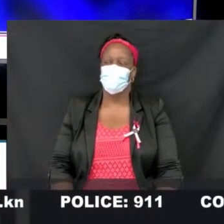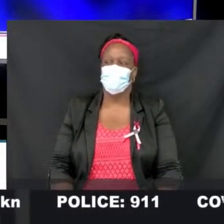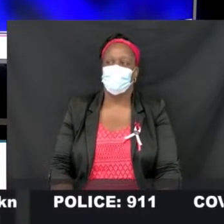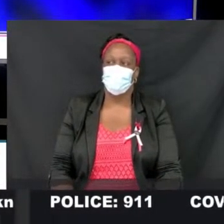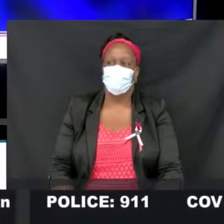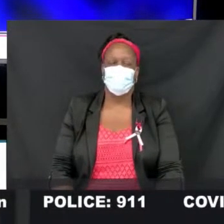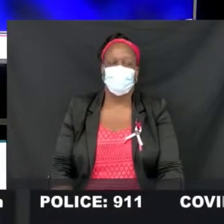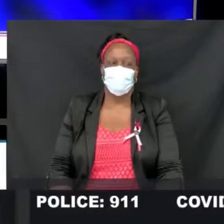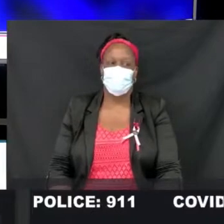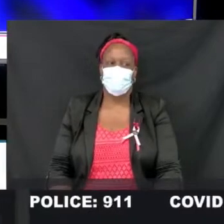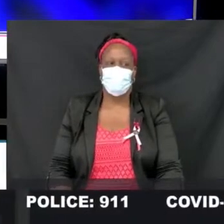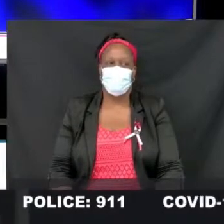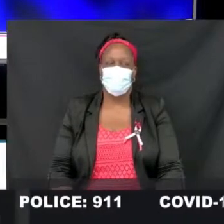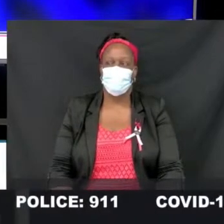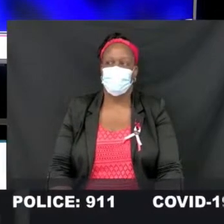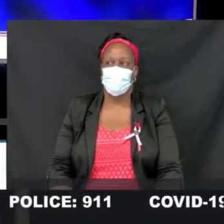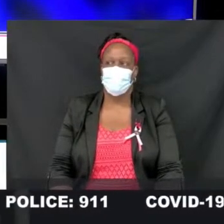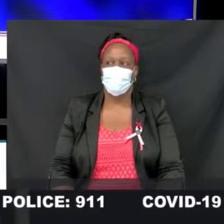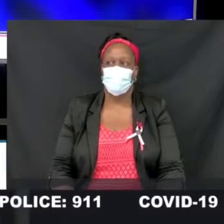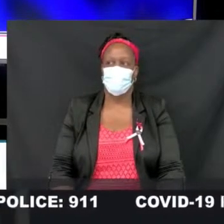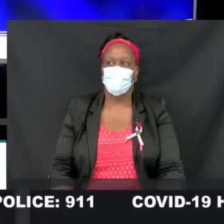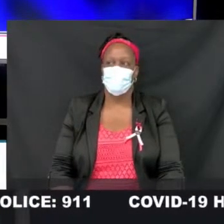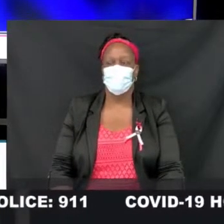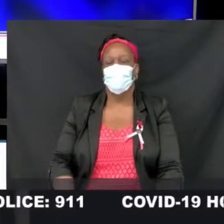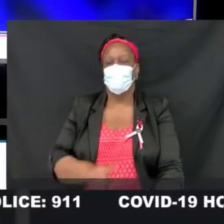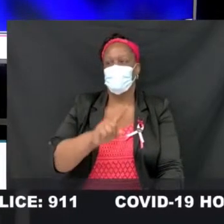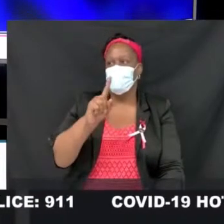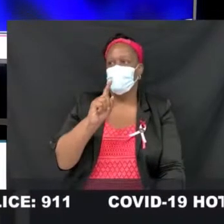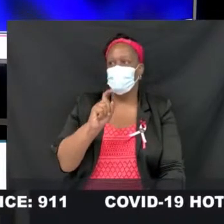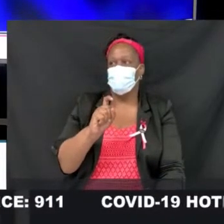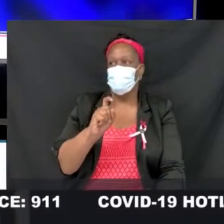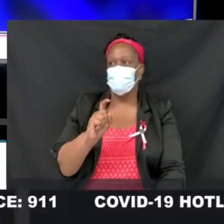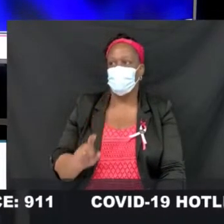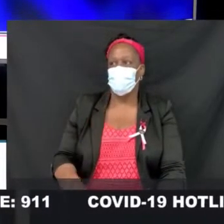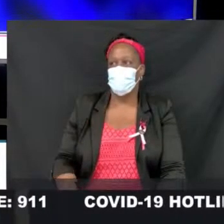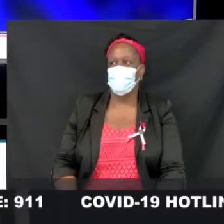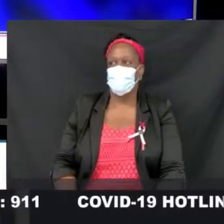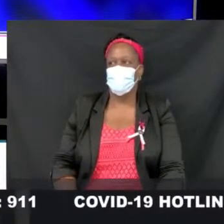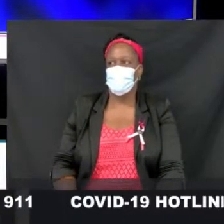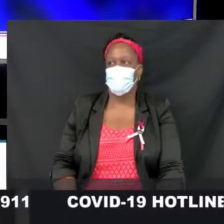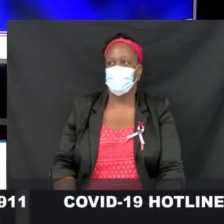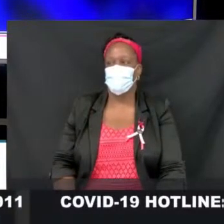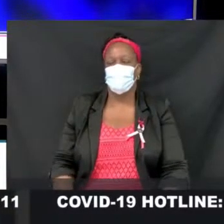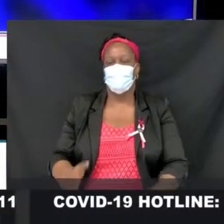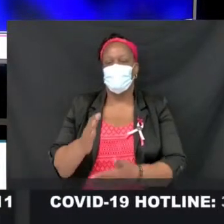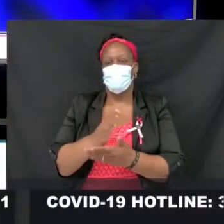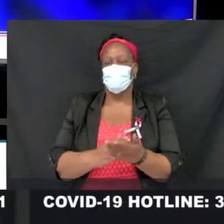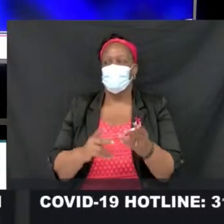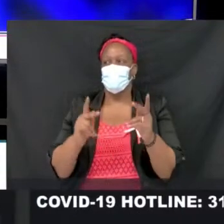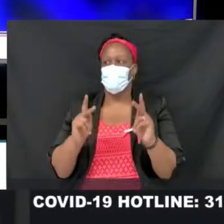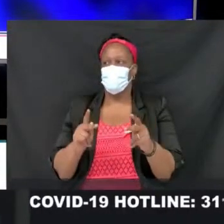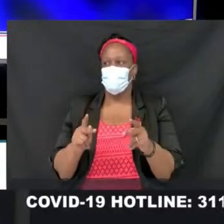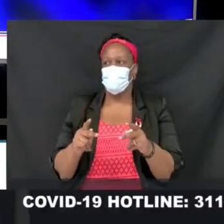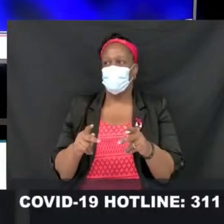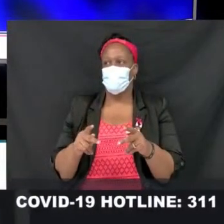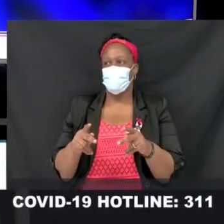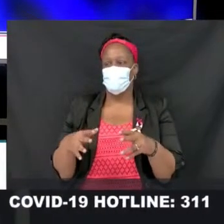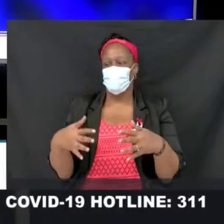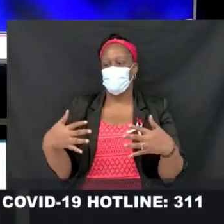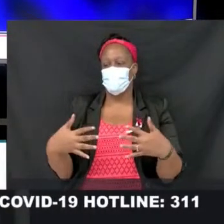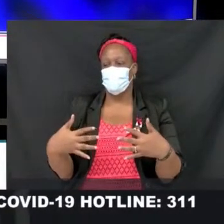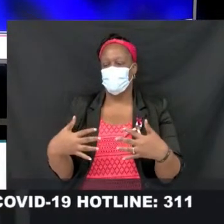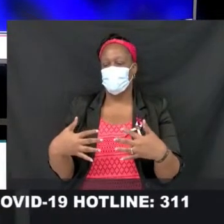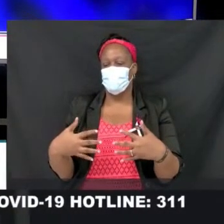This question comes from SKN Newsline. There are some people who are hesitant to take